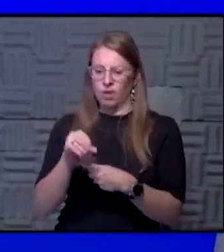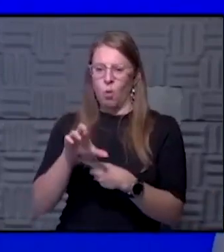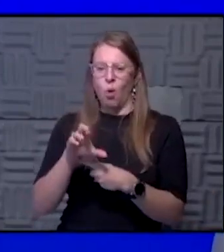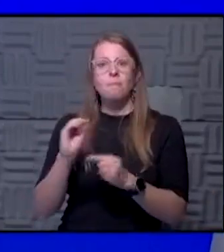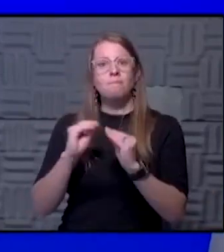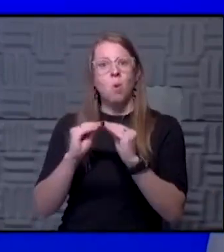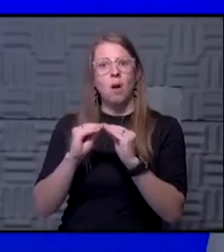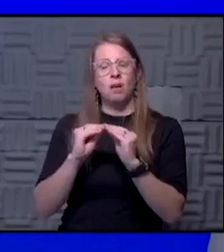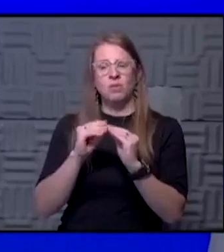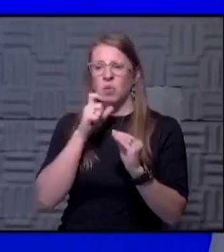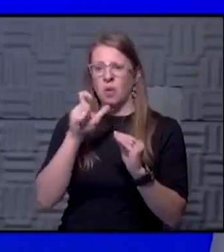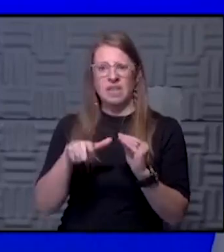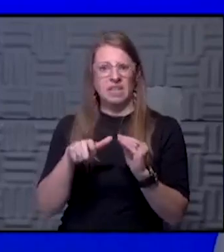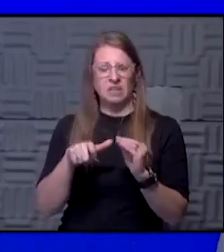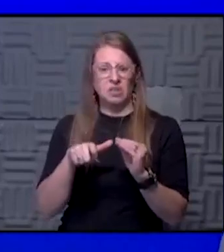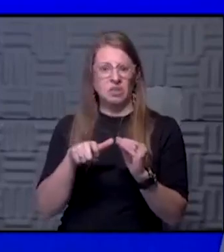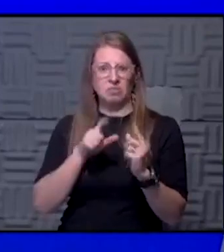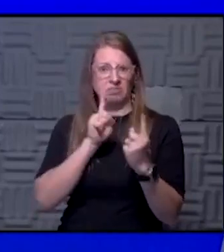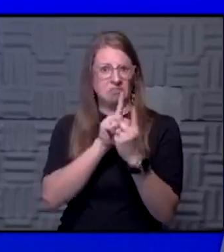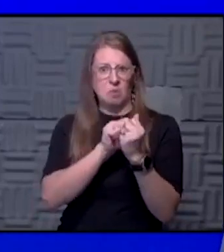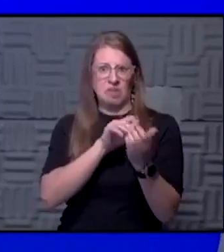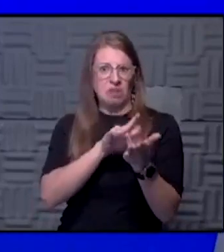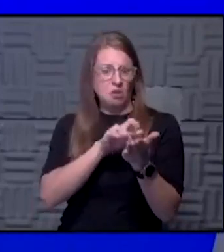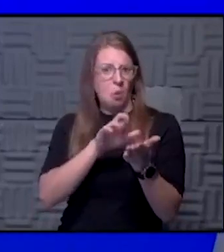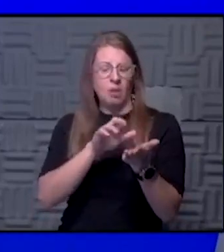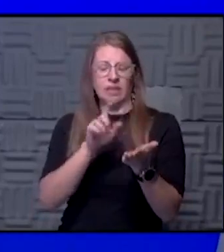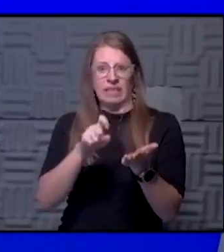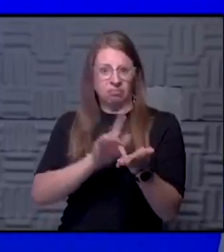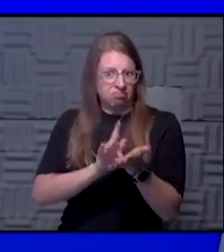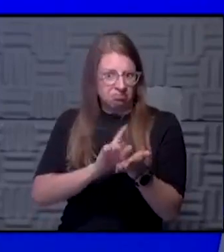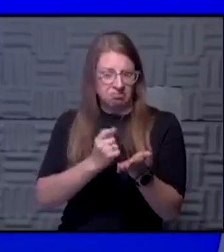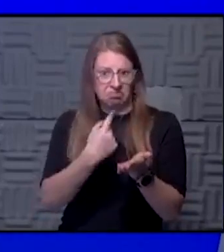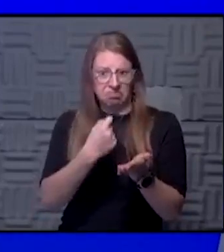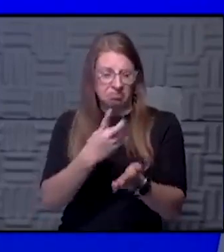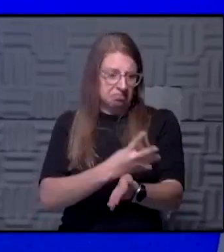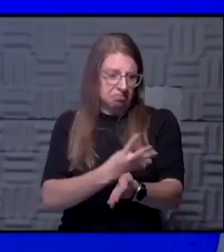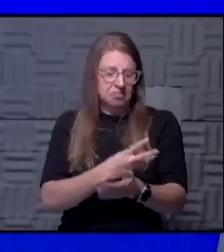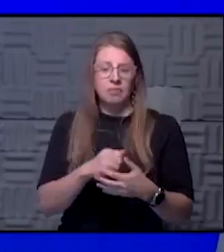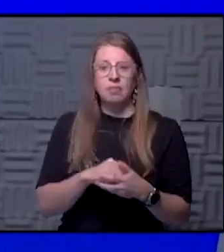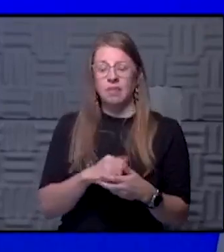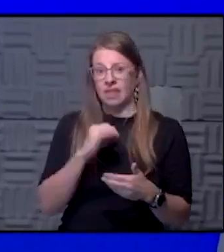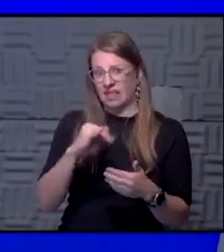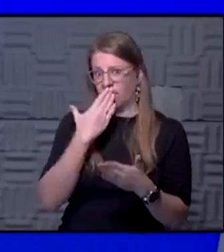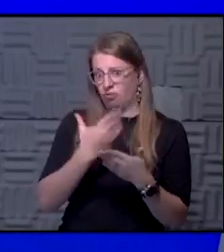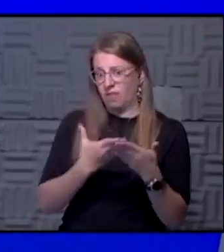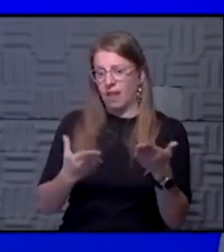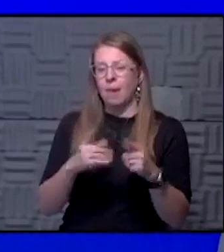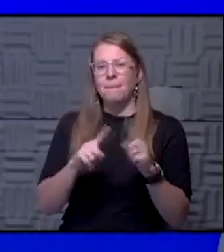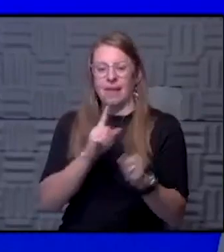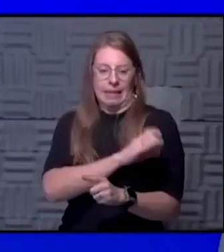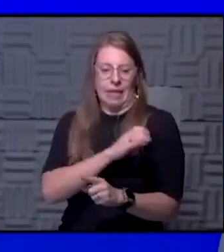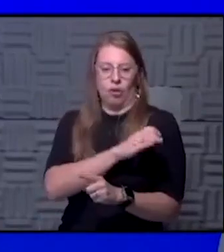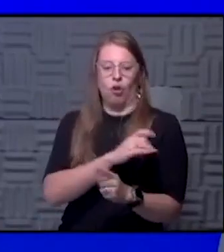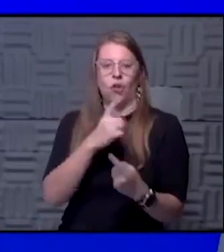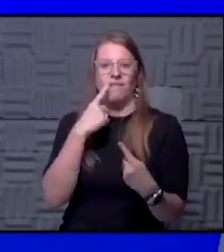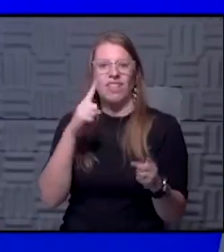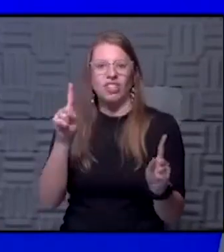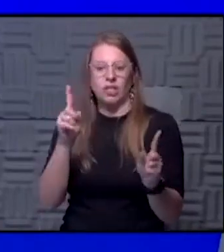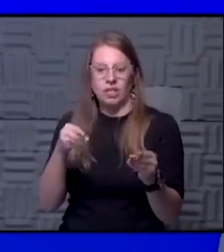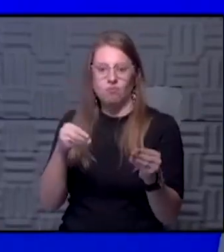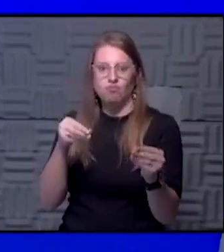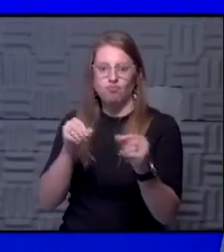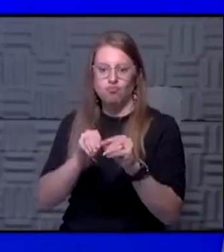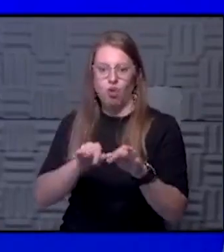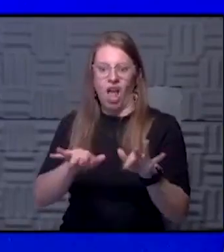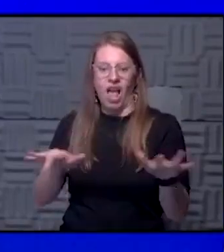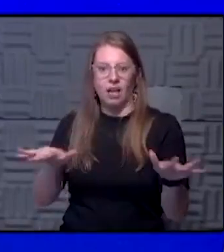people won't ever have to seek medical attention, which is a very good thing. But the problem with this is the clinical efficiency with which it spreads, and it